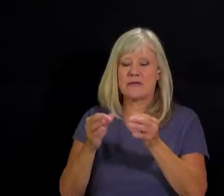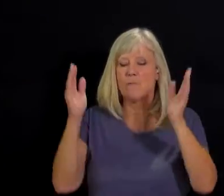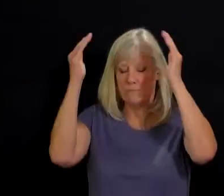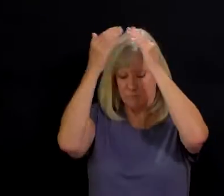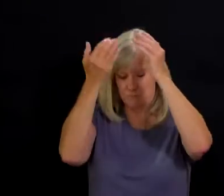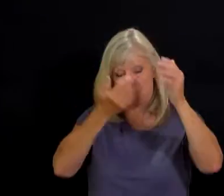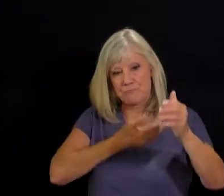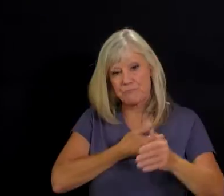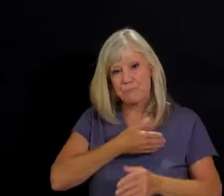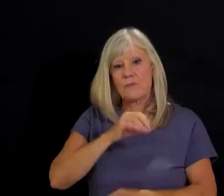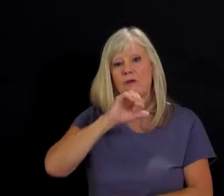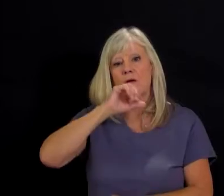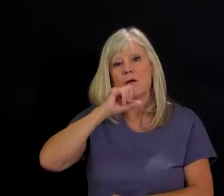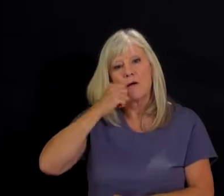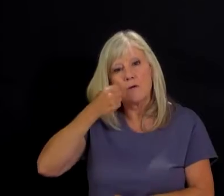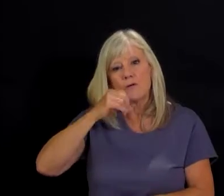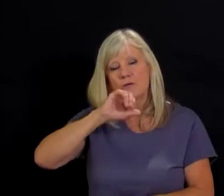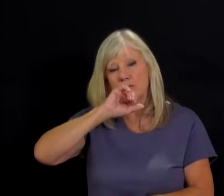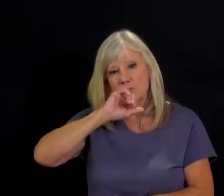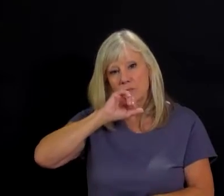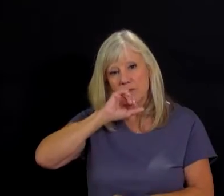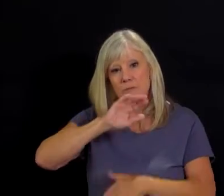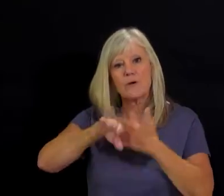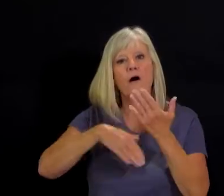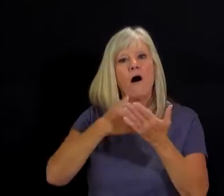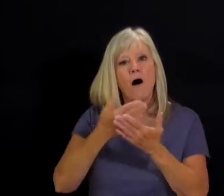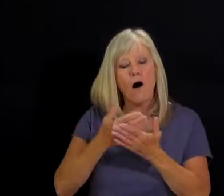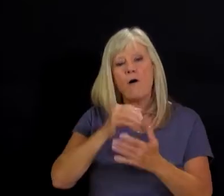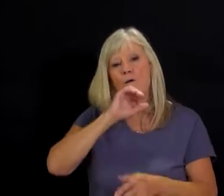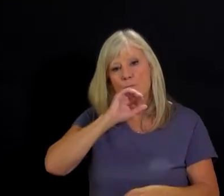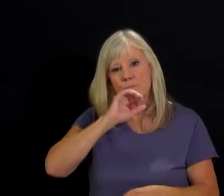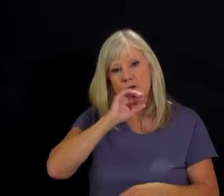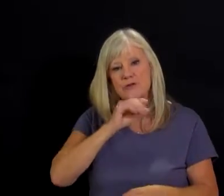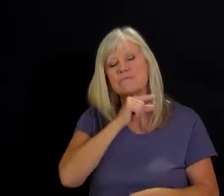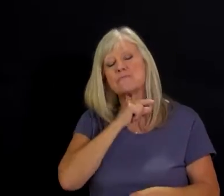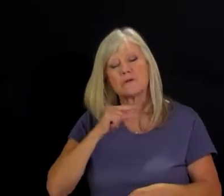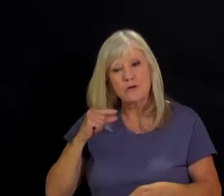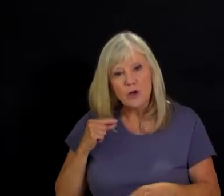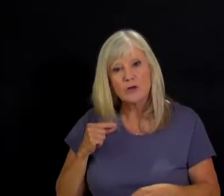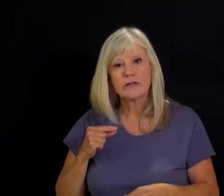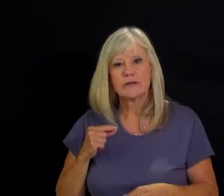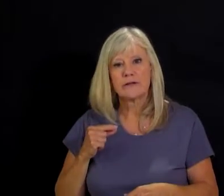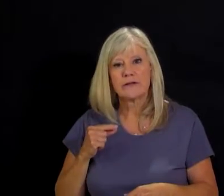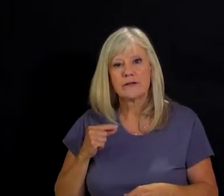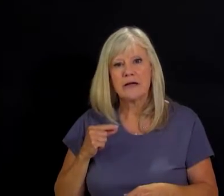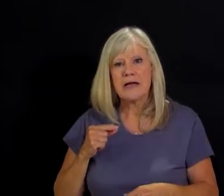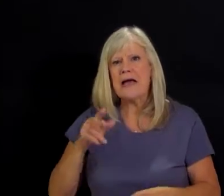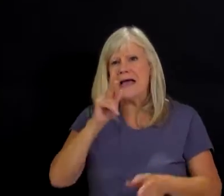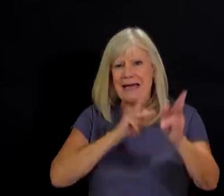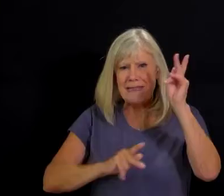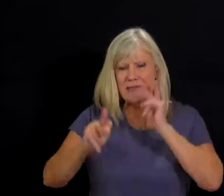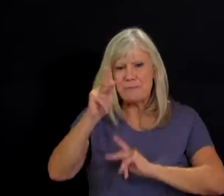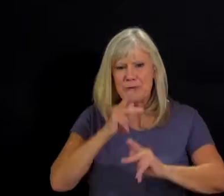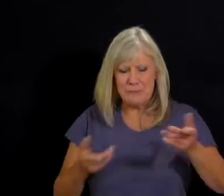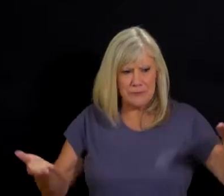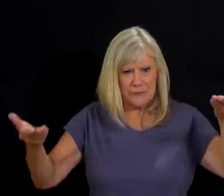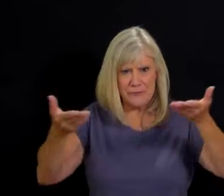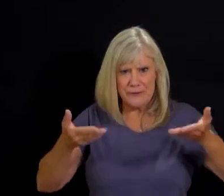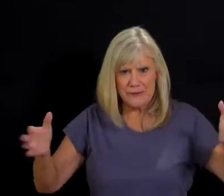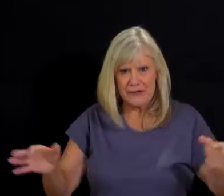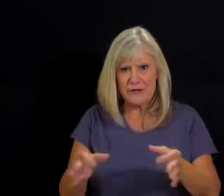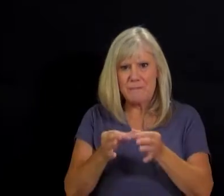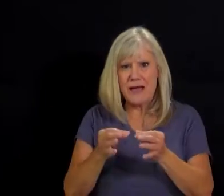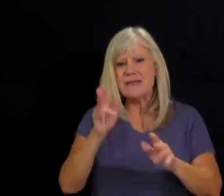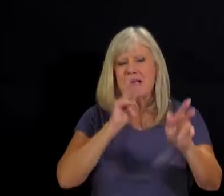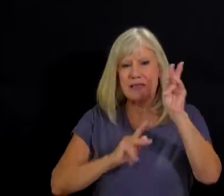Pope Michael, our Bishop, and the whole order of bishops, all the clergy, those who take part in this offering,